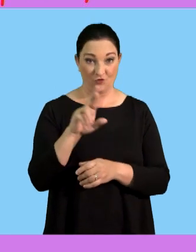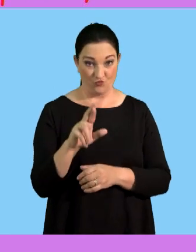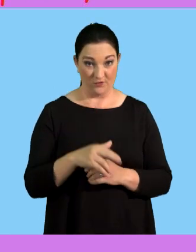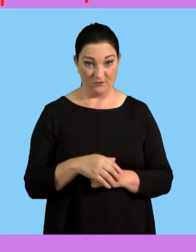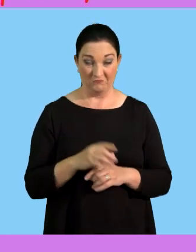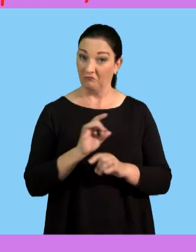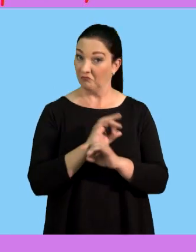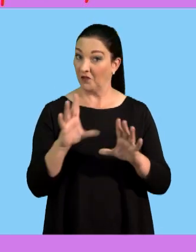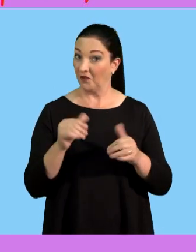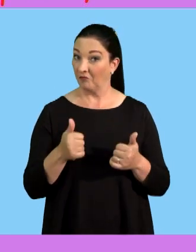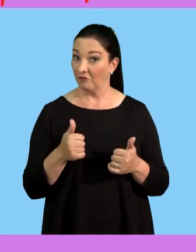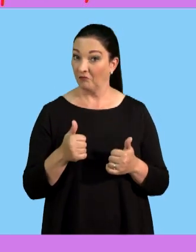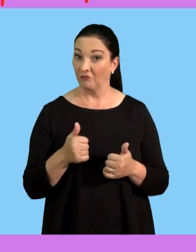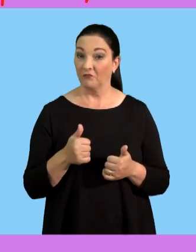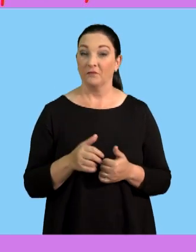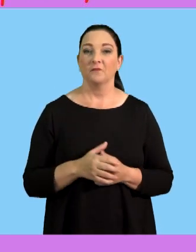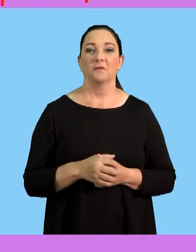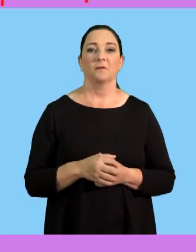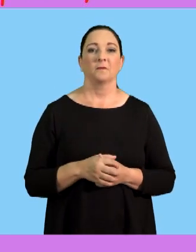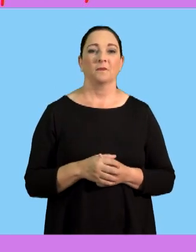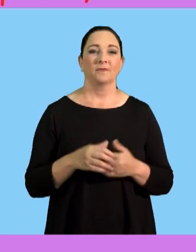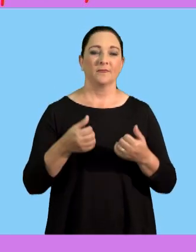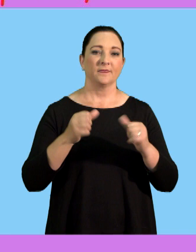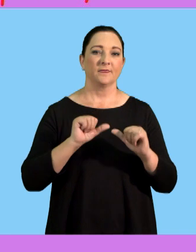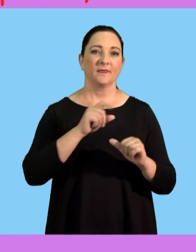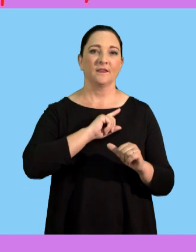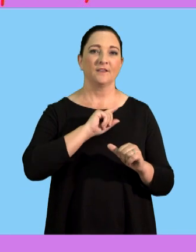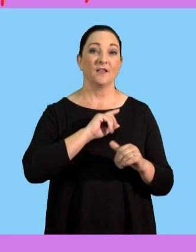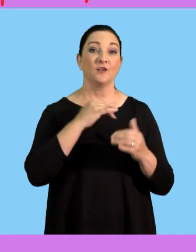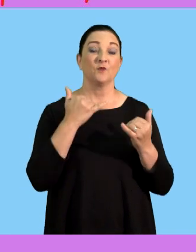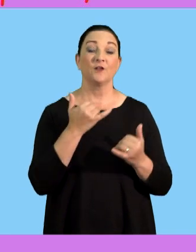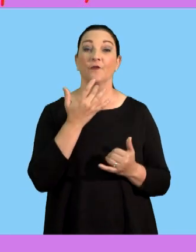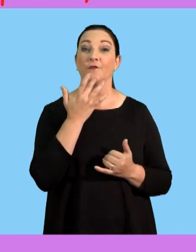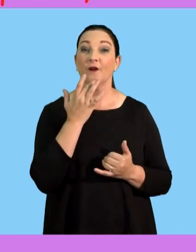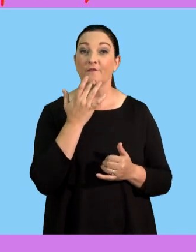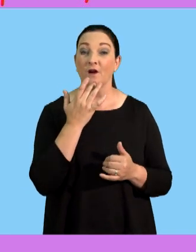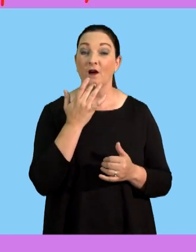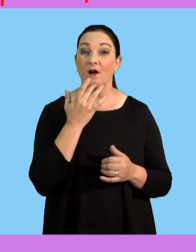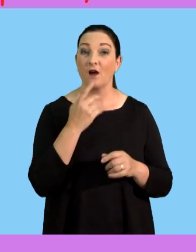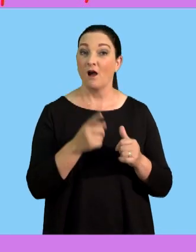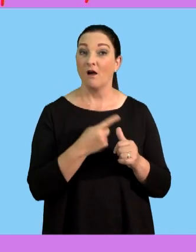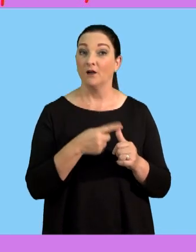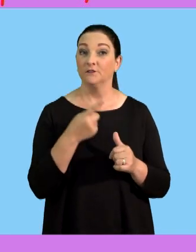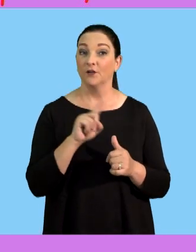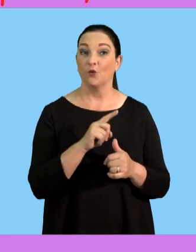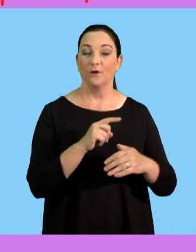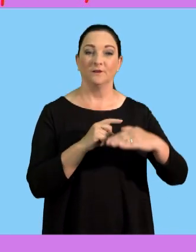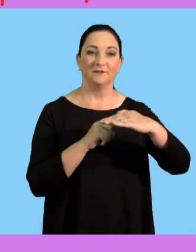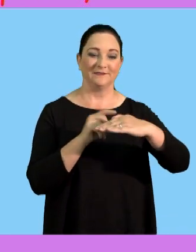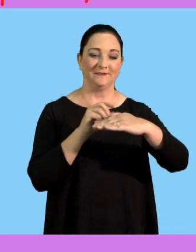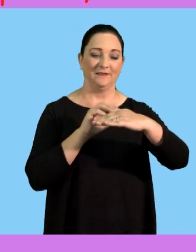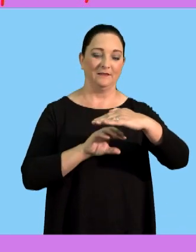raisins left. Are we all clear on that one? So therefore, my number of favorable outcomes